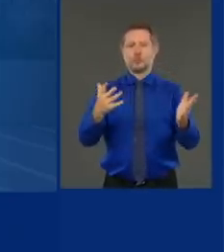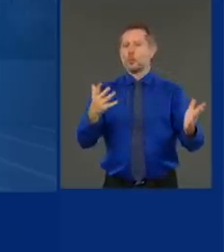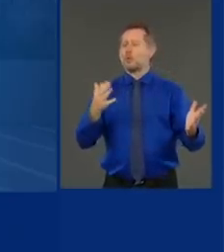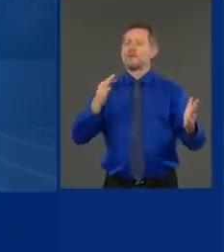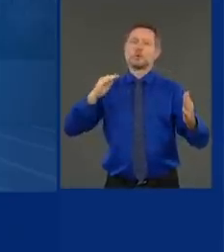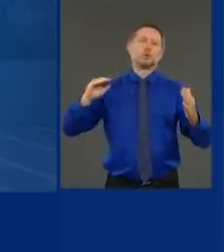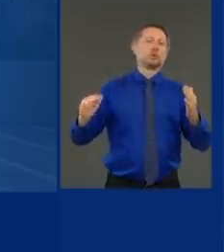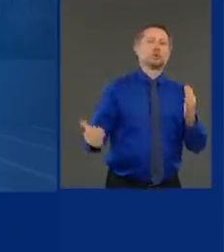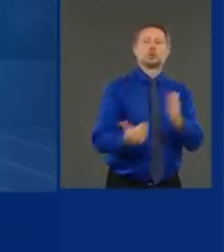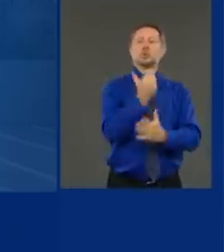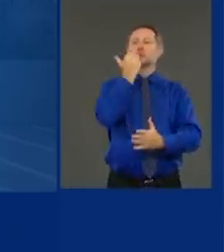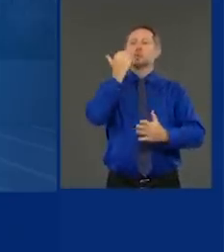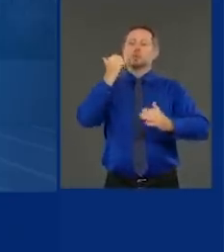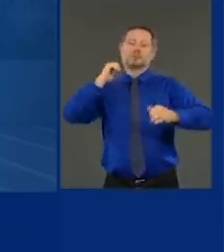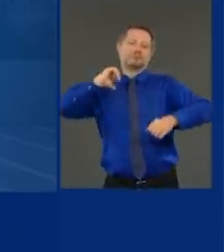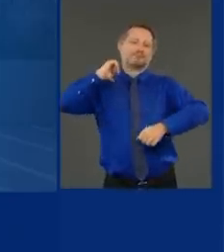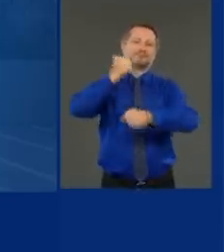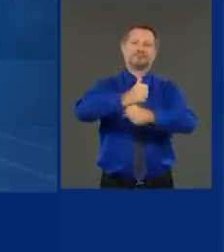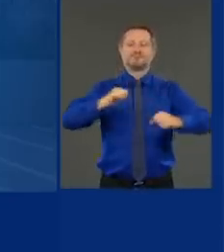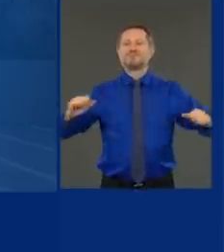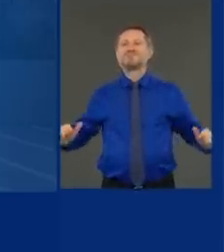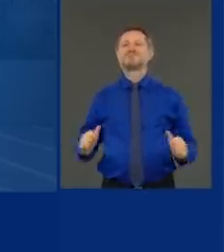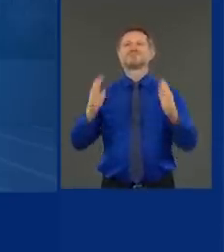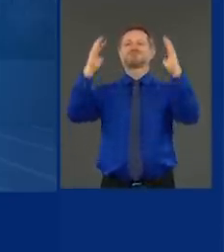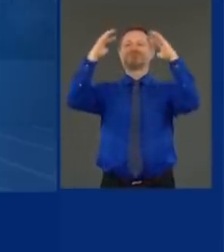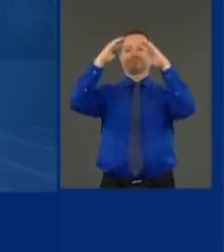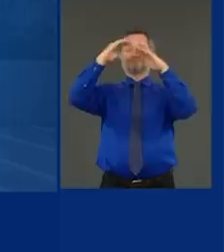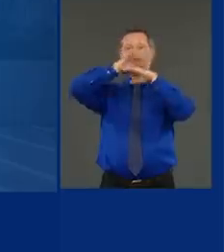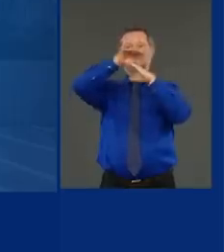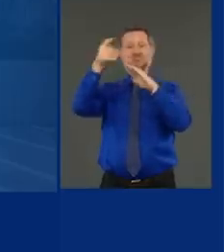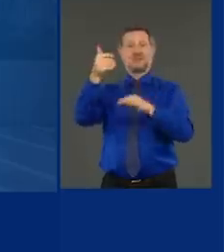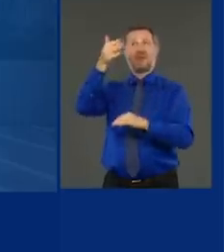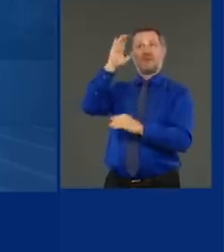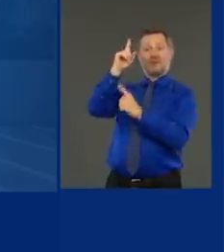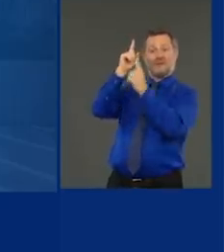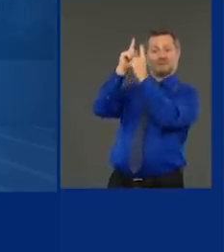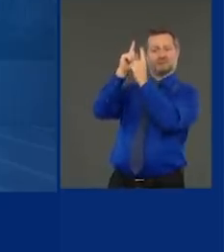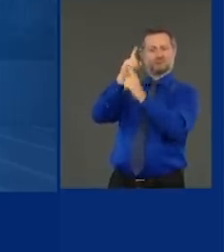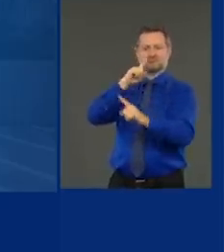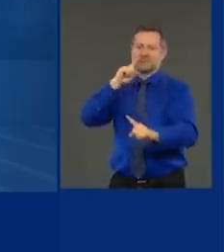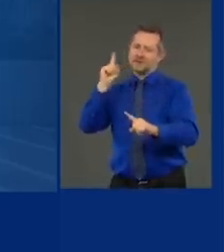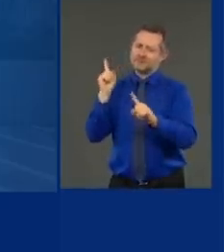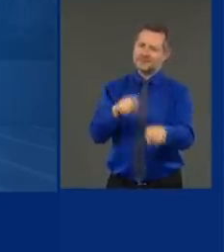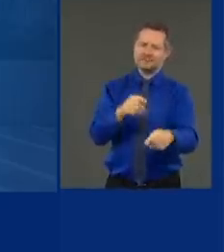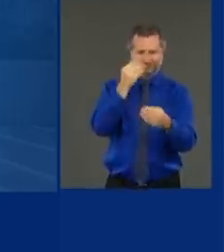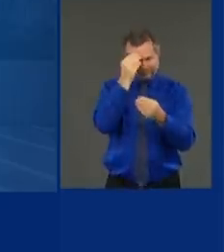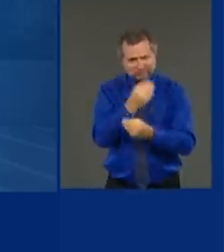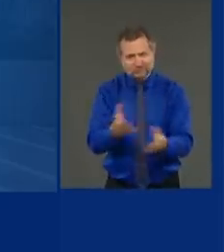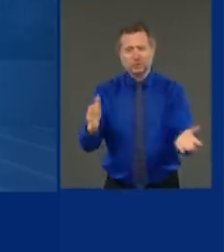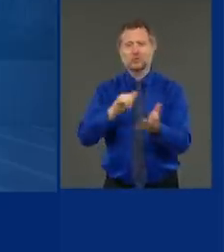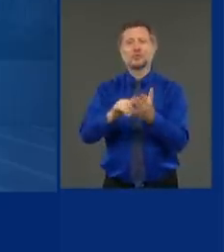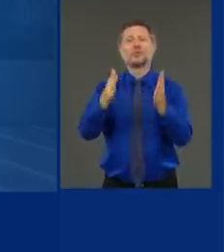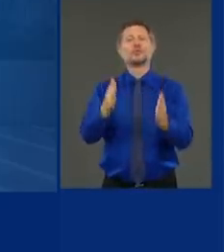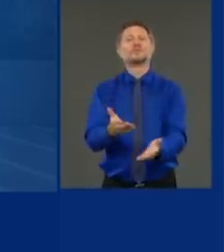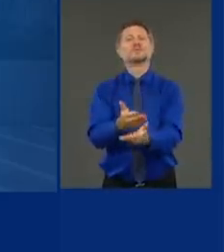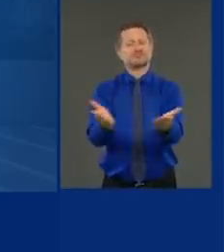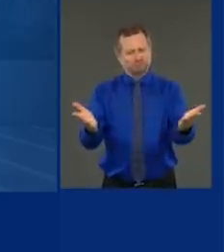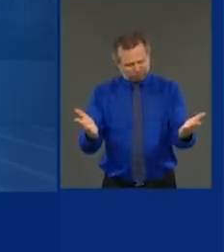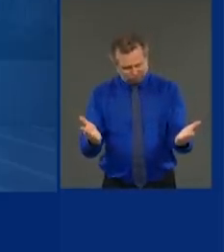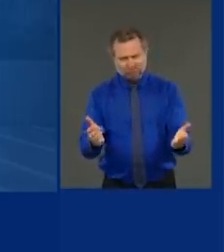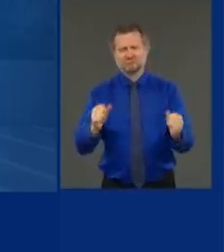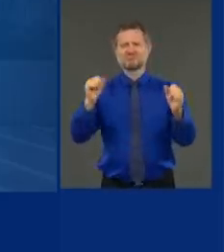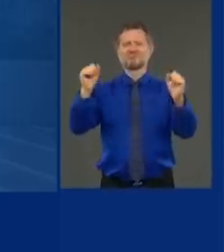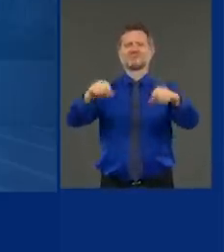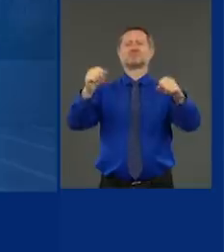moment. Maybe it was God's way of saying to New Yorkers, yes, this is a tough